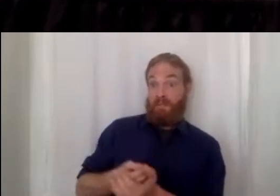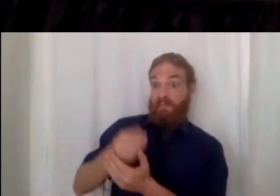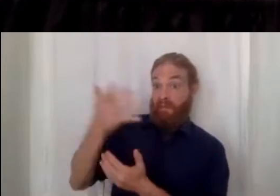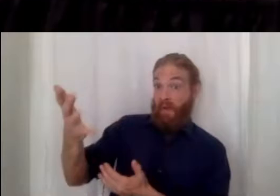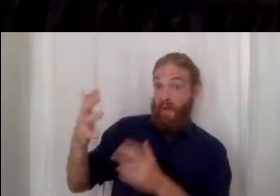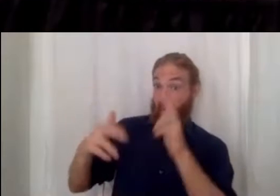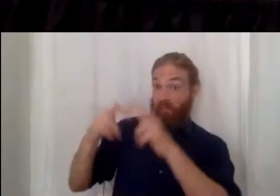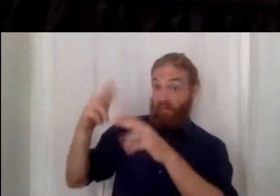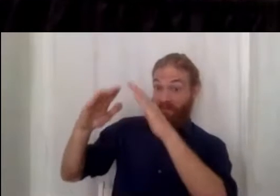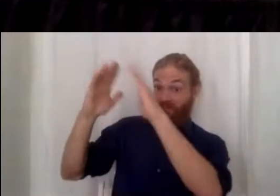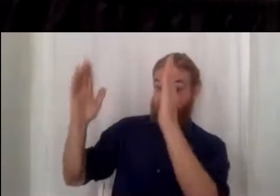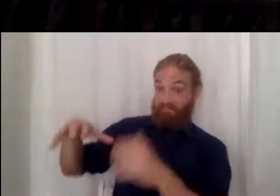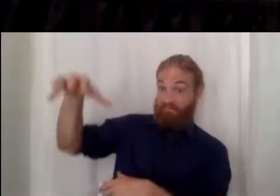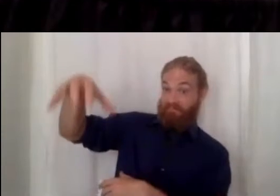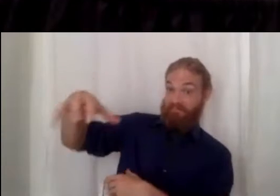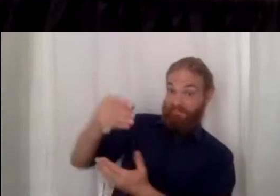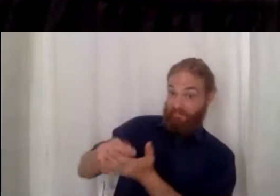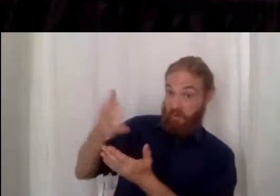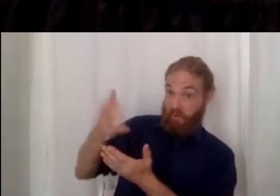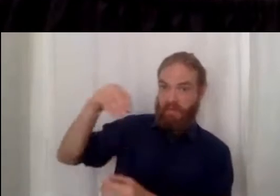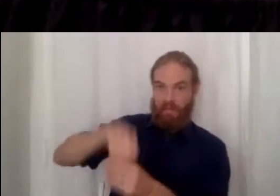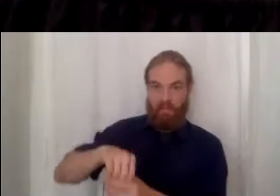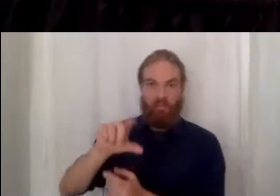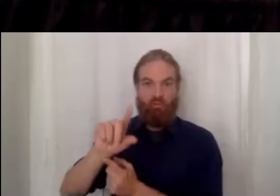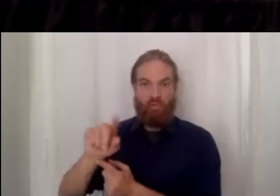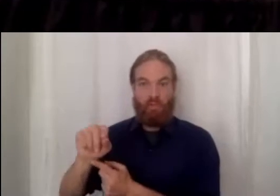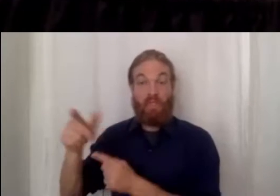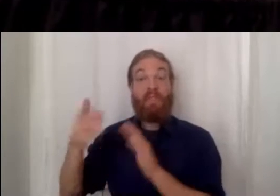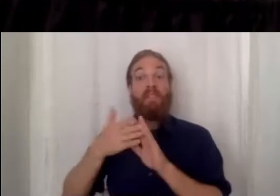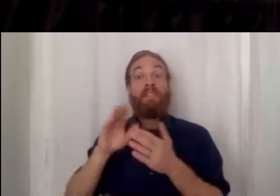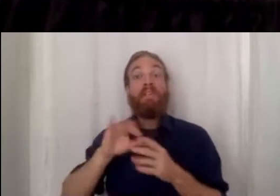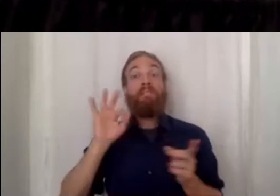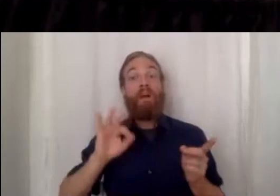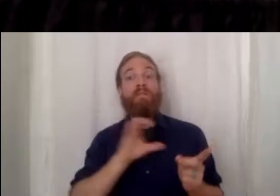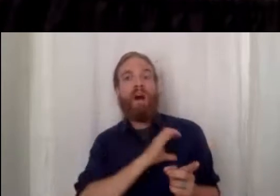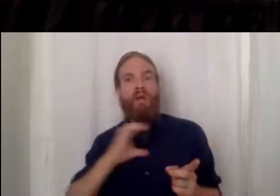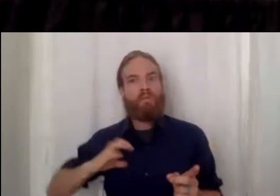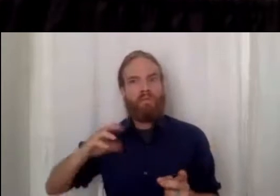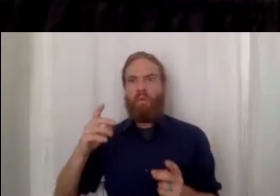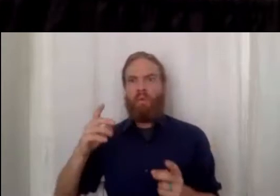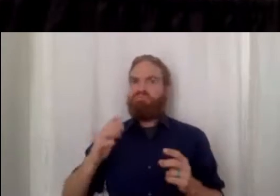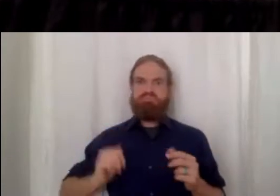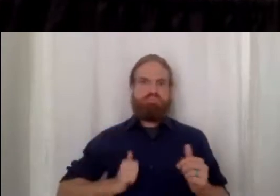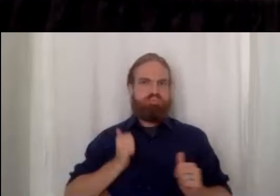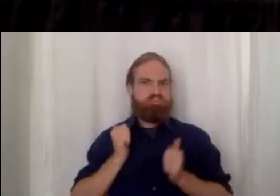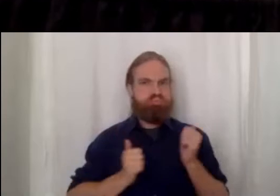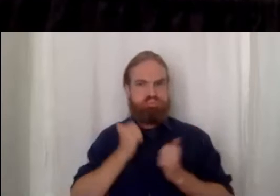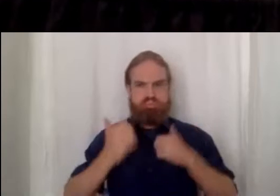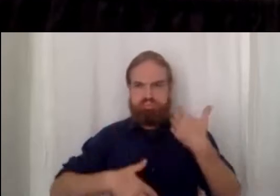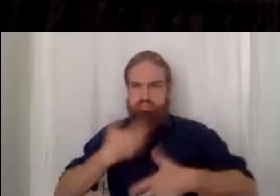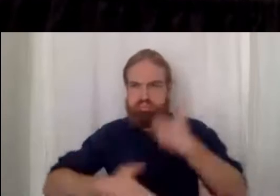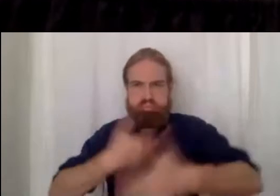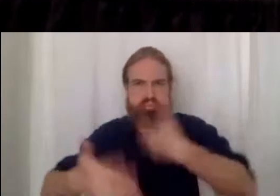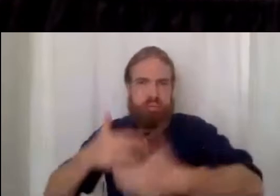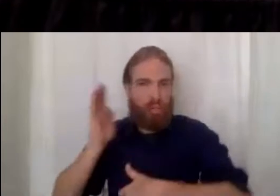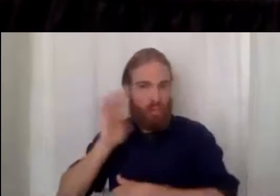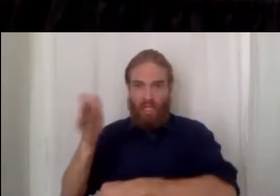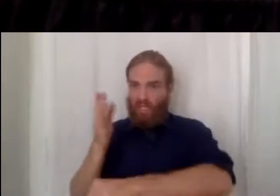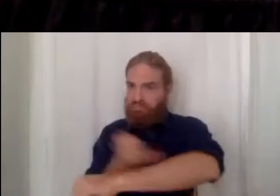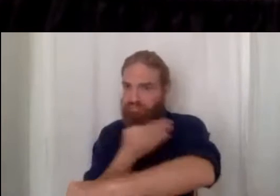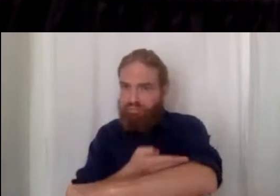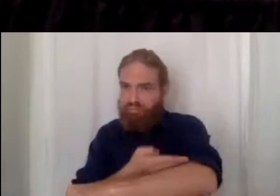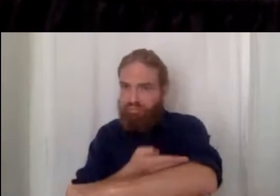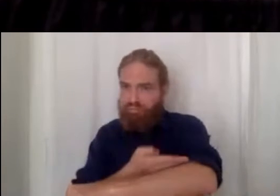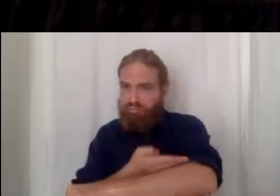would improve the parking lot area. And so they had also agreed to